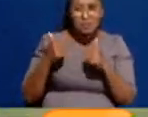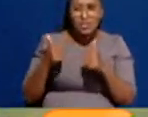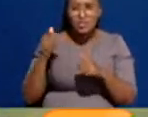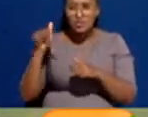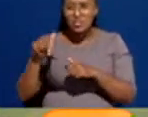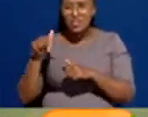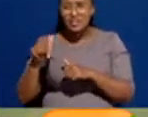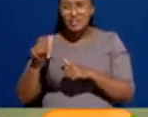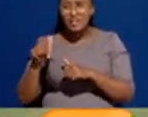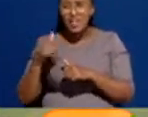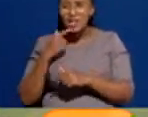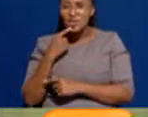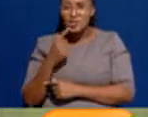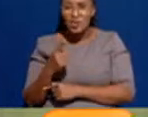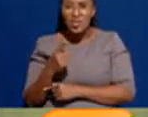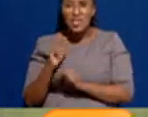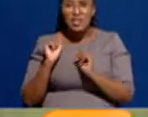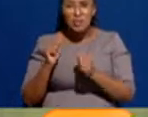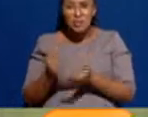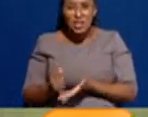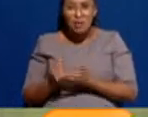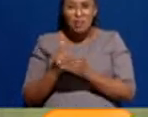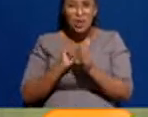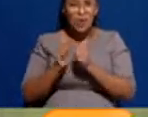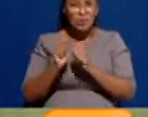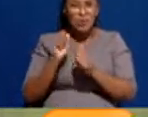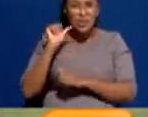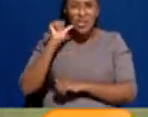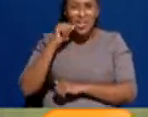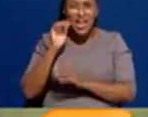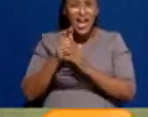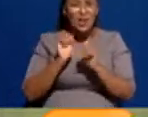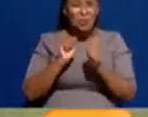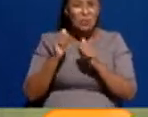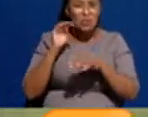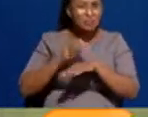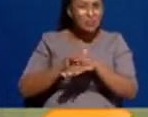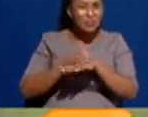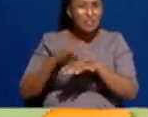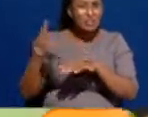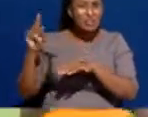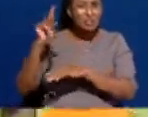today. So it kept the competition nice and competitive throughout the whole round.